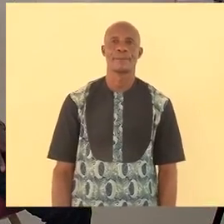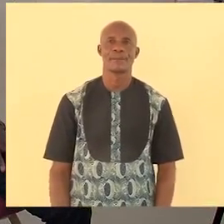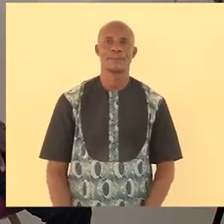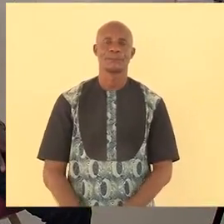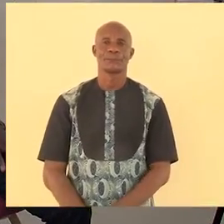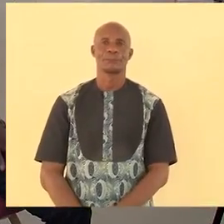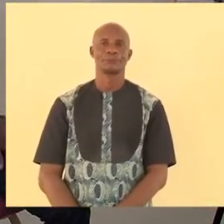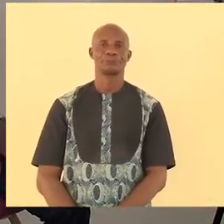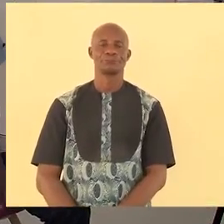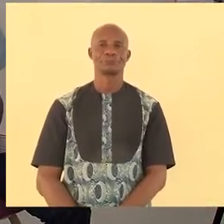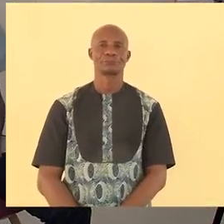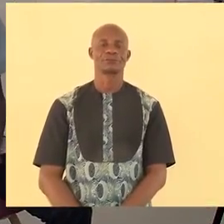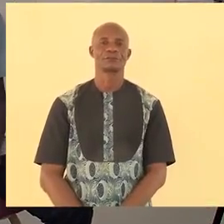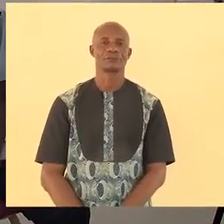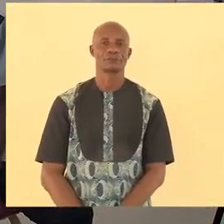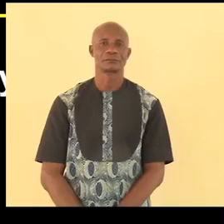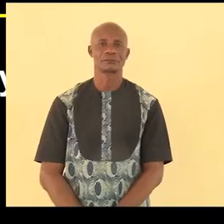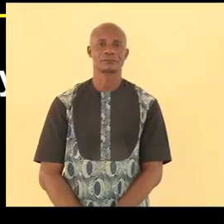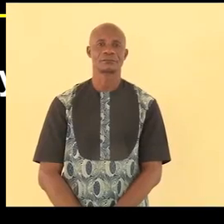Okay, Emmanuel.